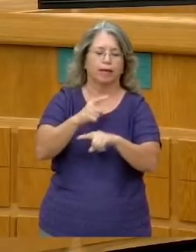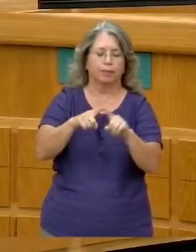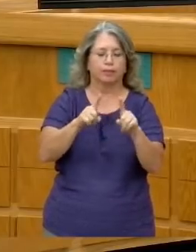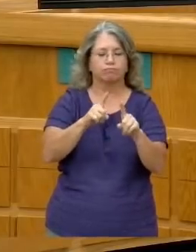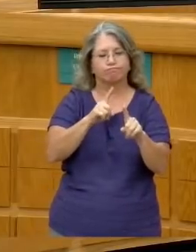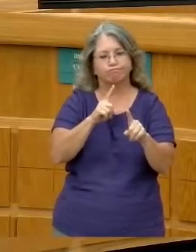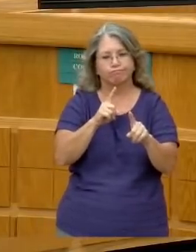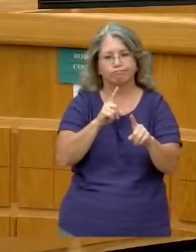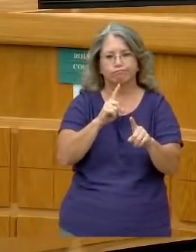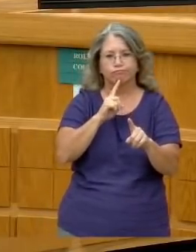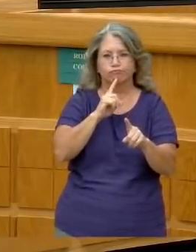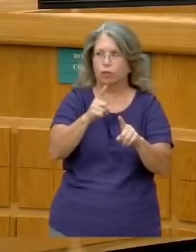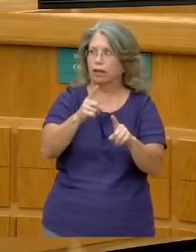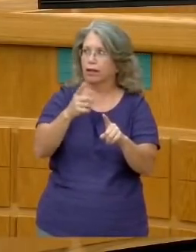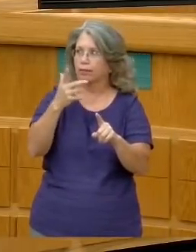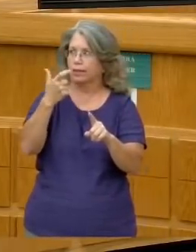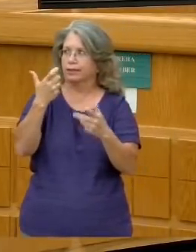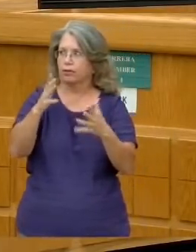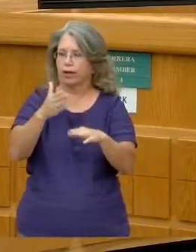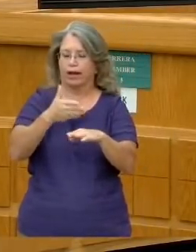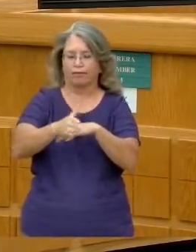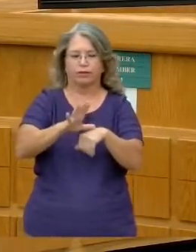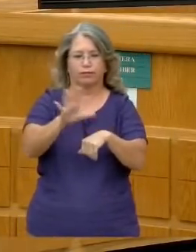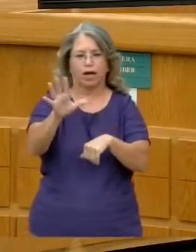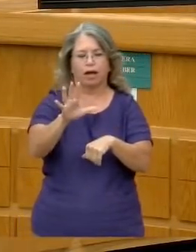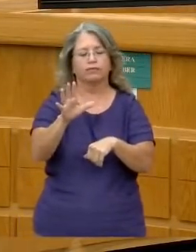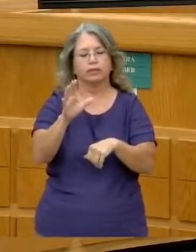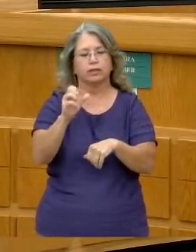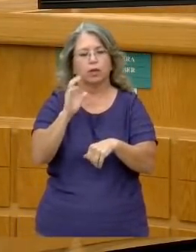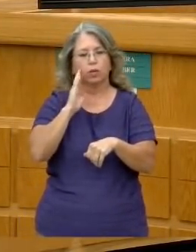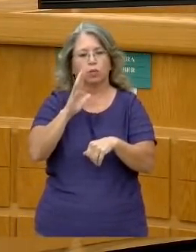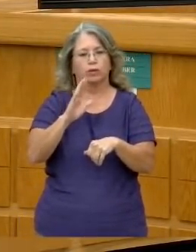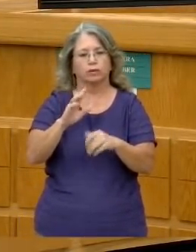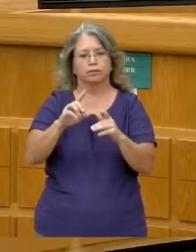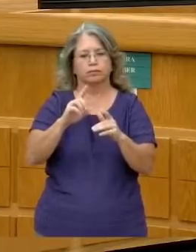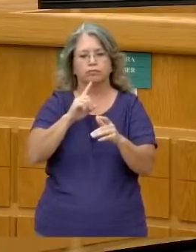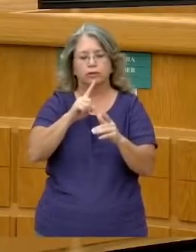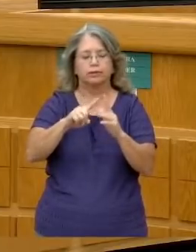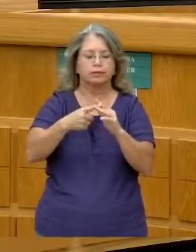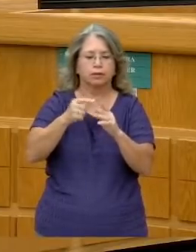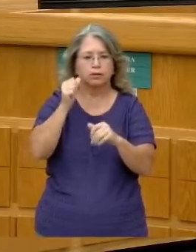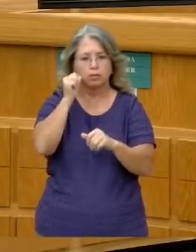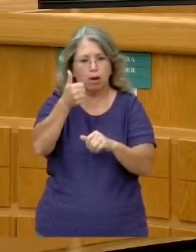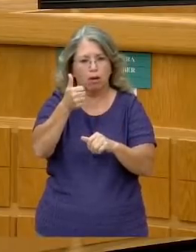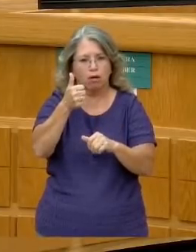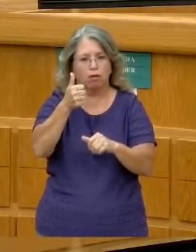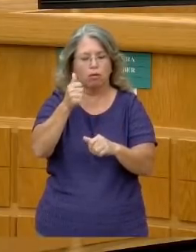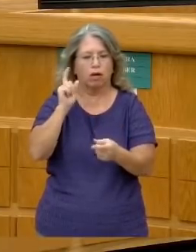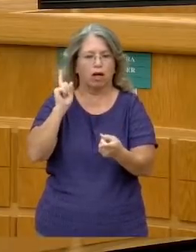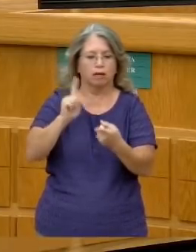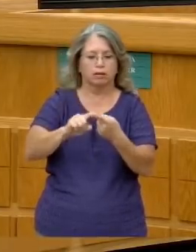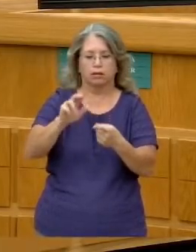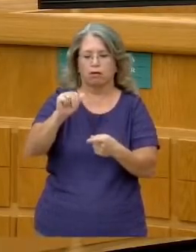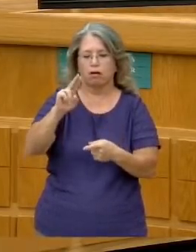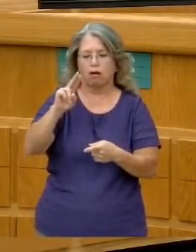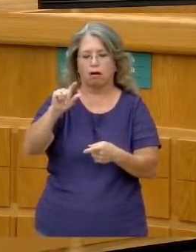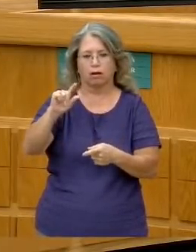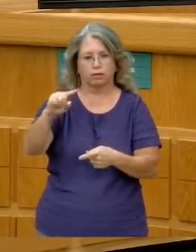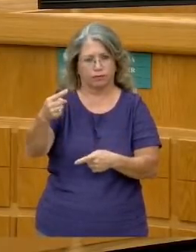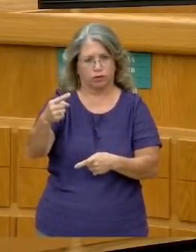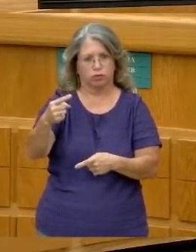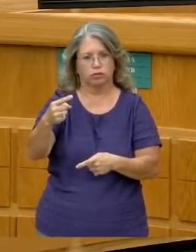tomorrow, since it's after 5 o'clock, until August the 1st. And so the details, and that also goes